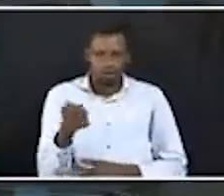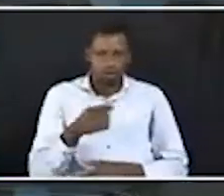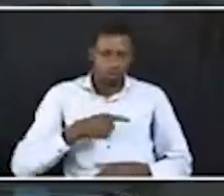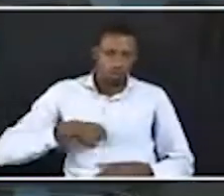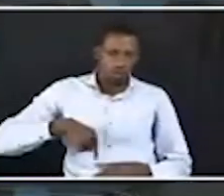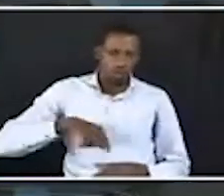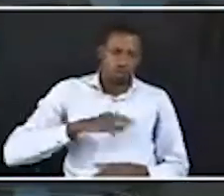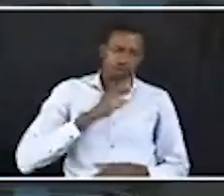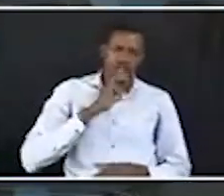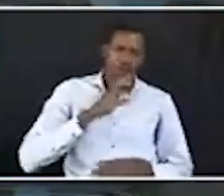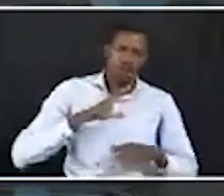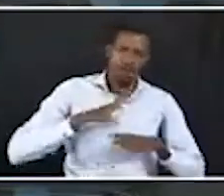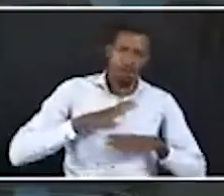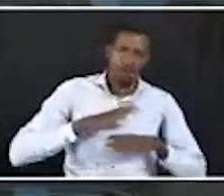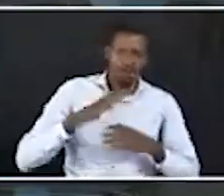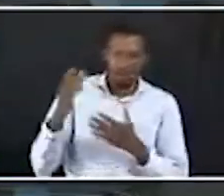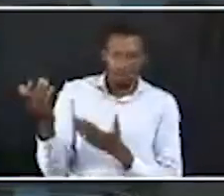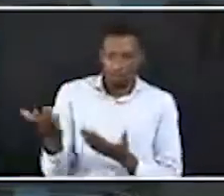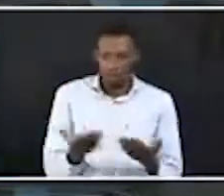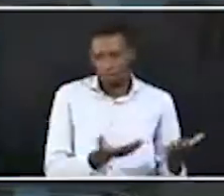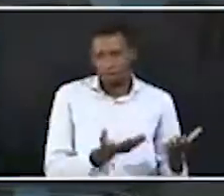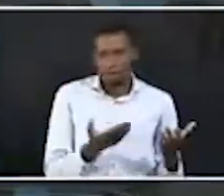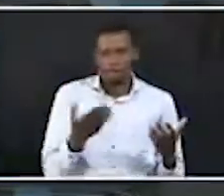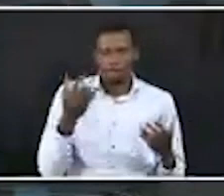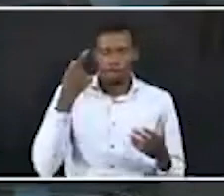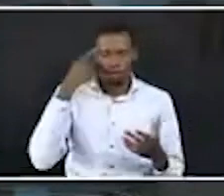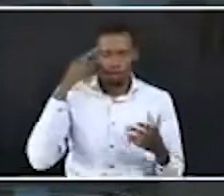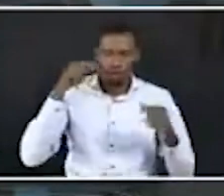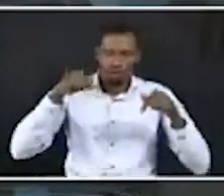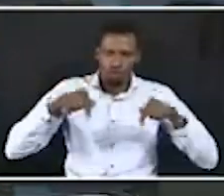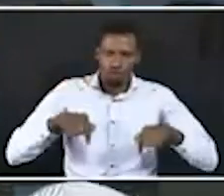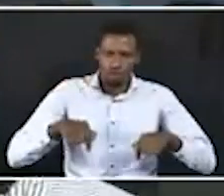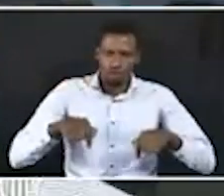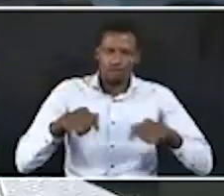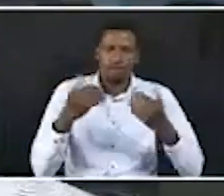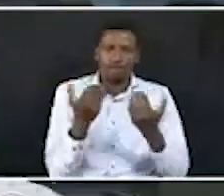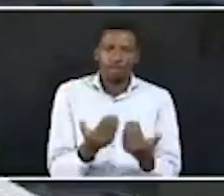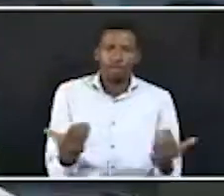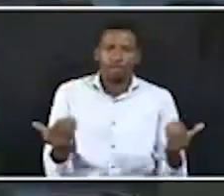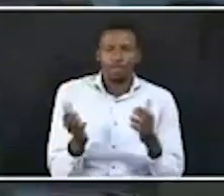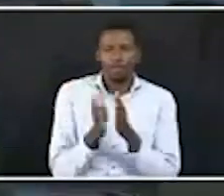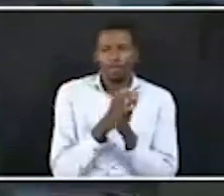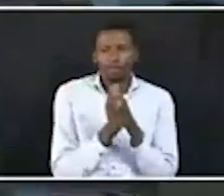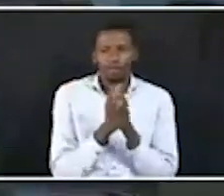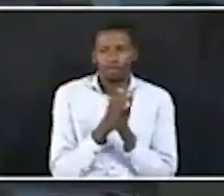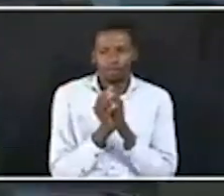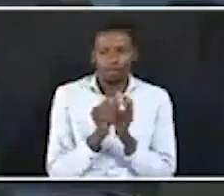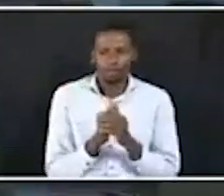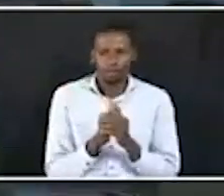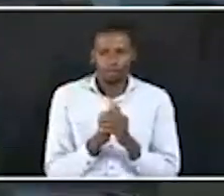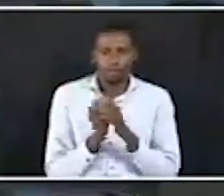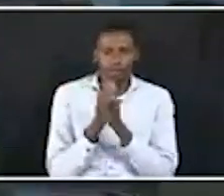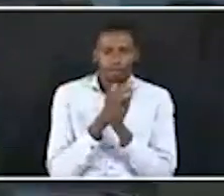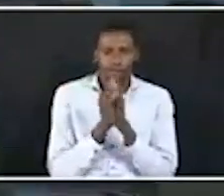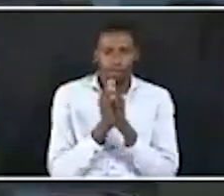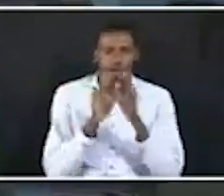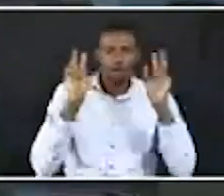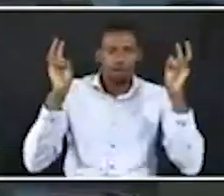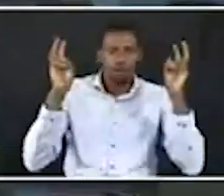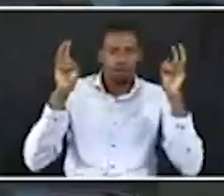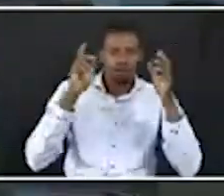We are fine. Welcome to today's Children's Corner. Our story's title